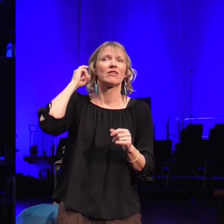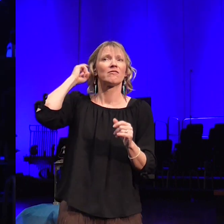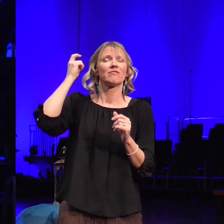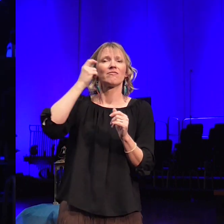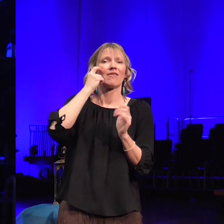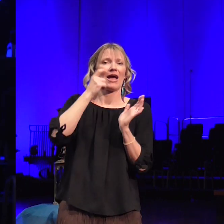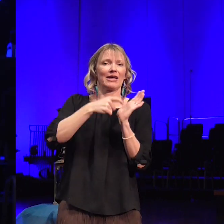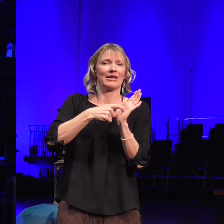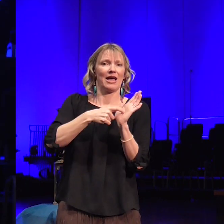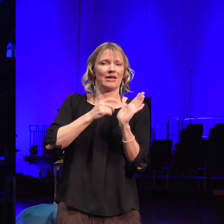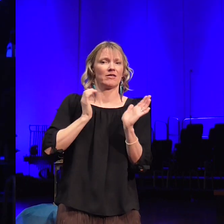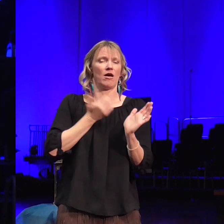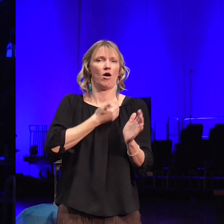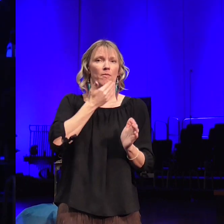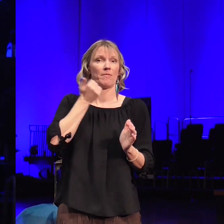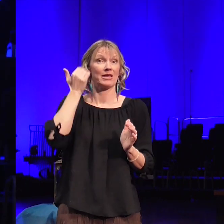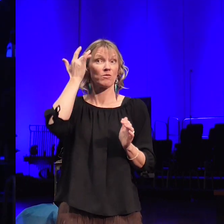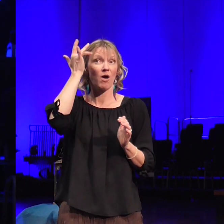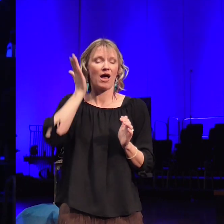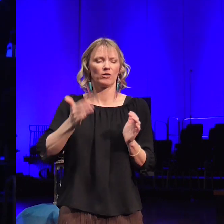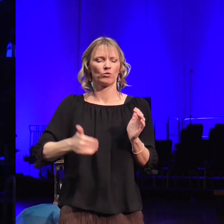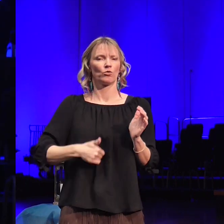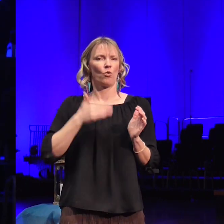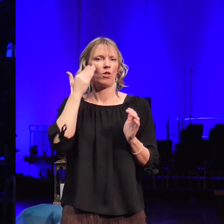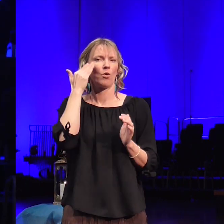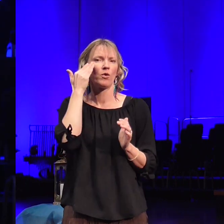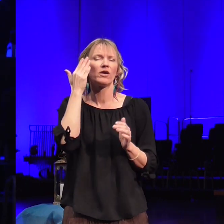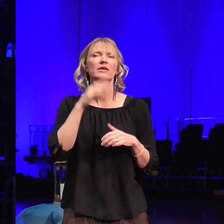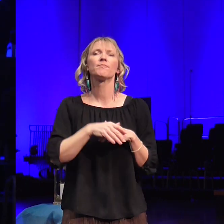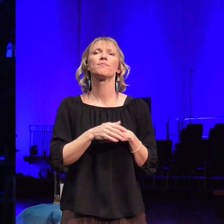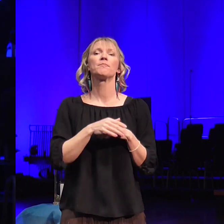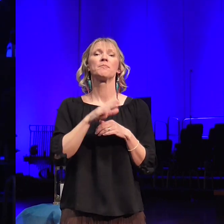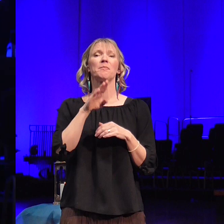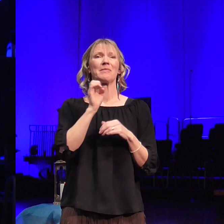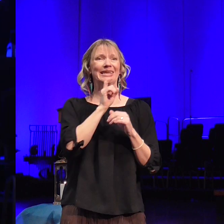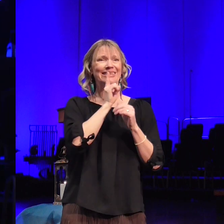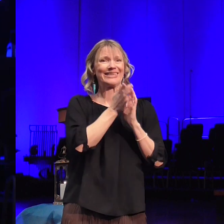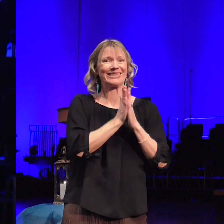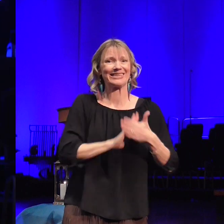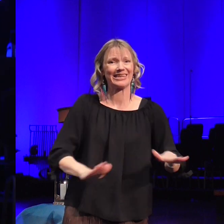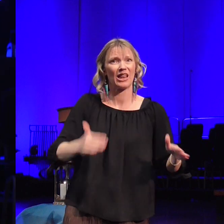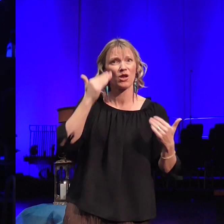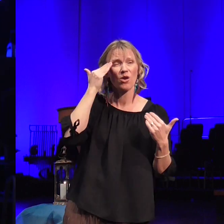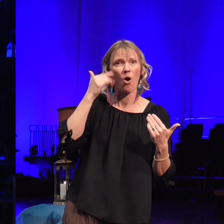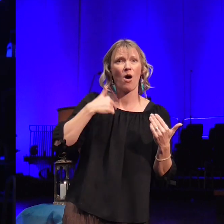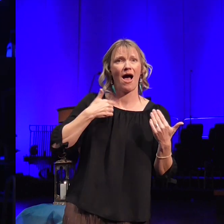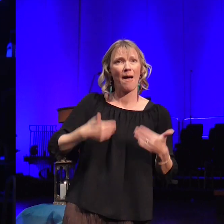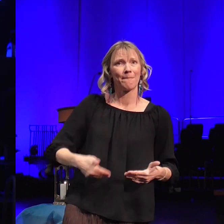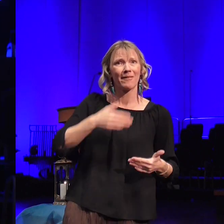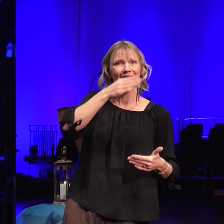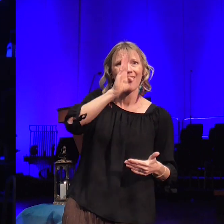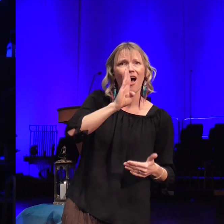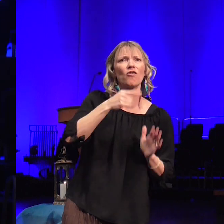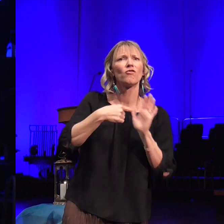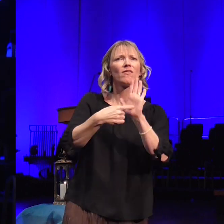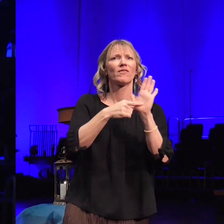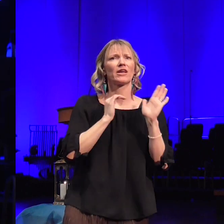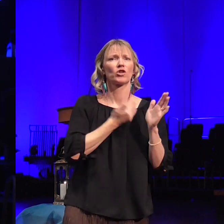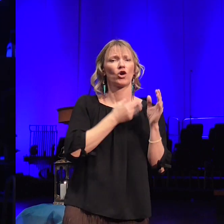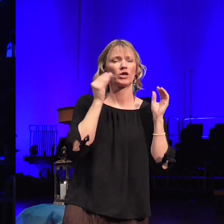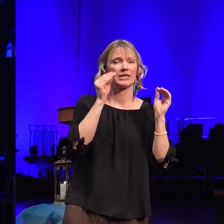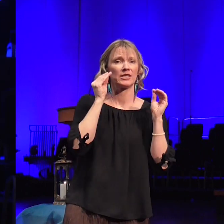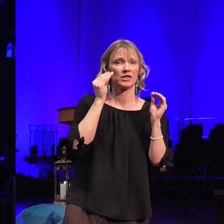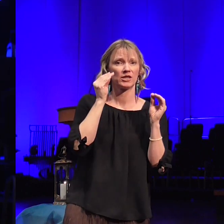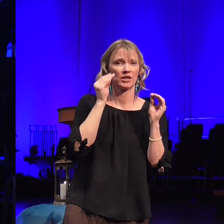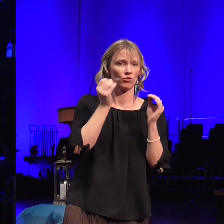soul awareness. And, you know, just one more comment about this statement, be still and know that I am God, and why I think it reflects our teaching so